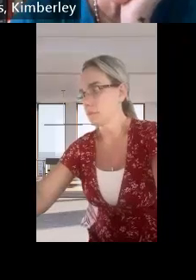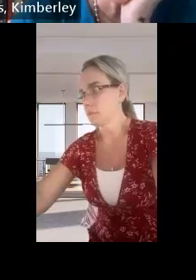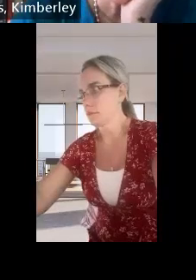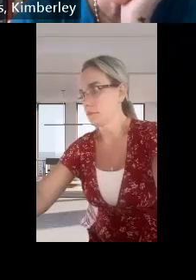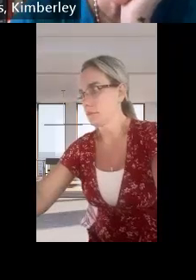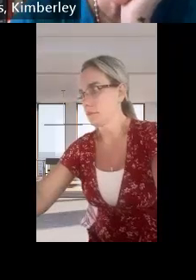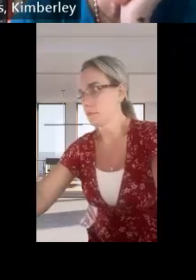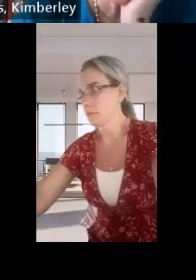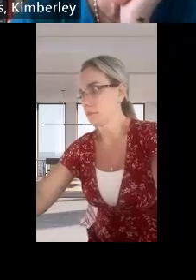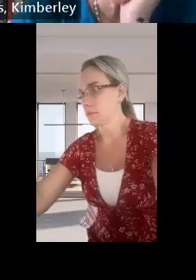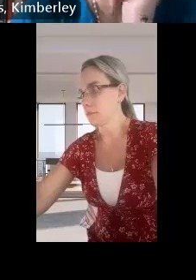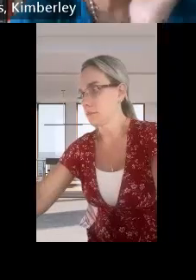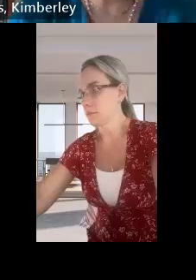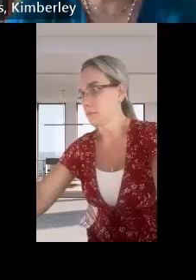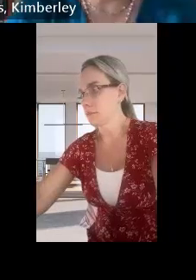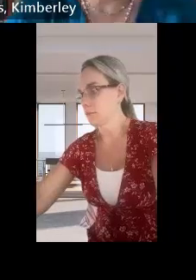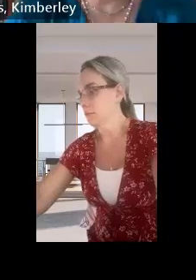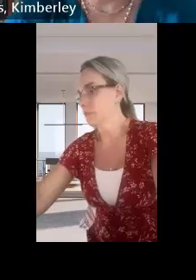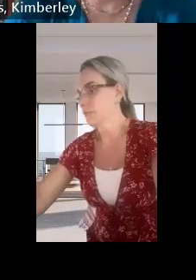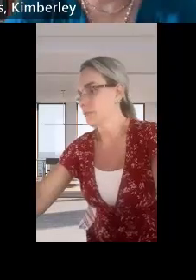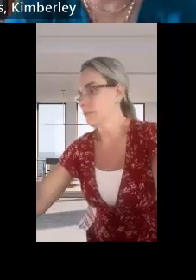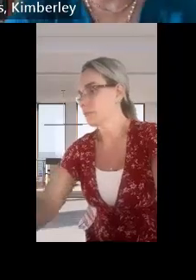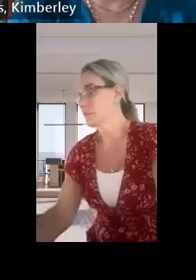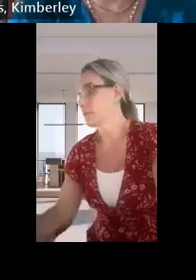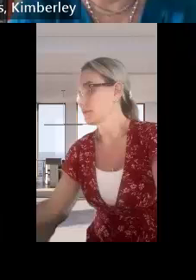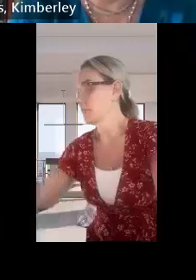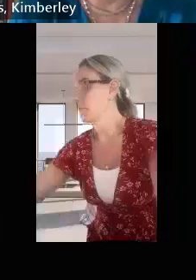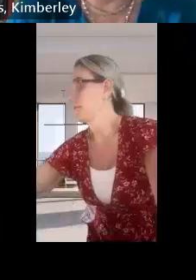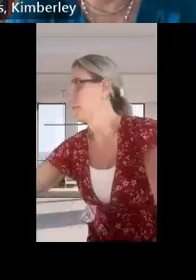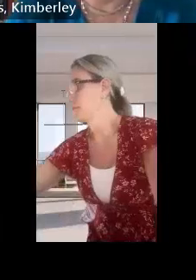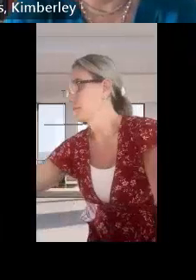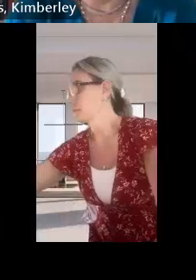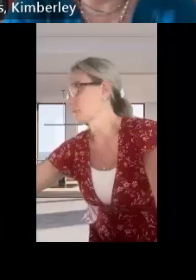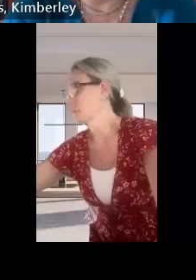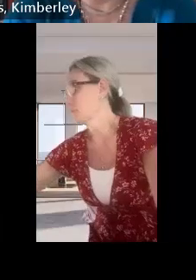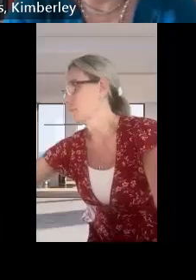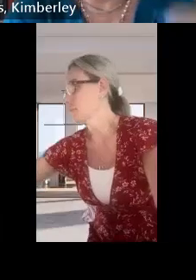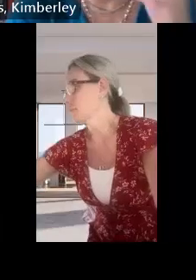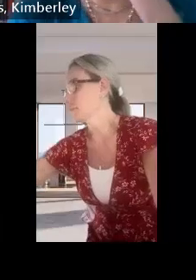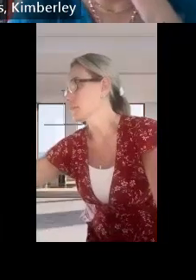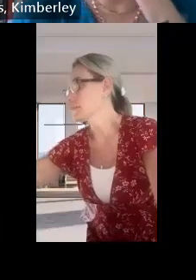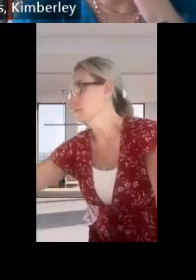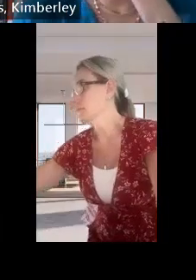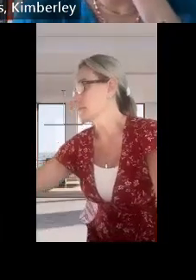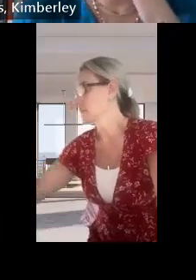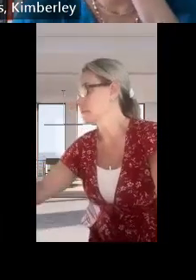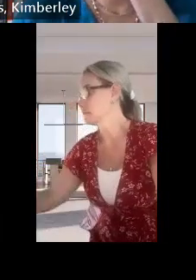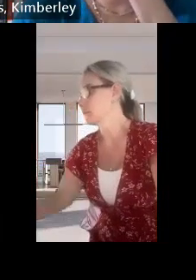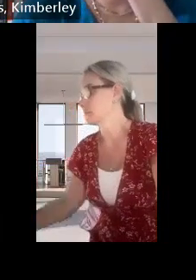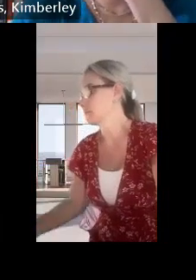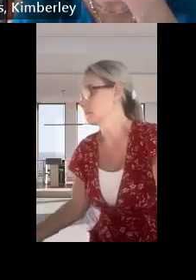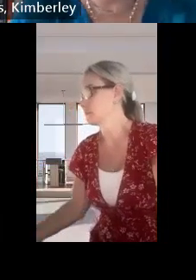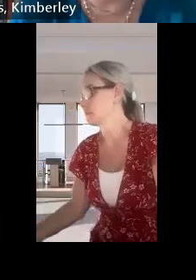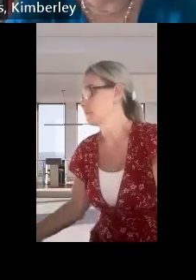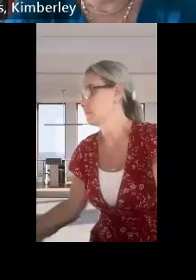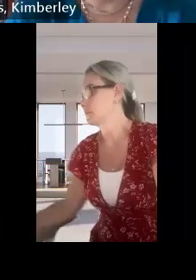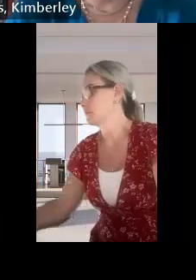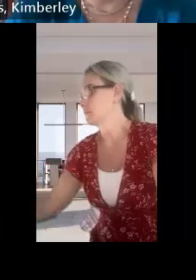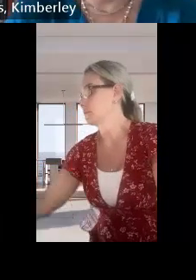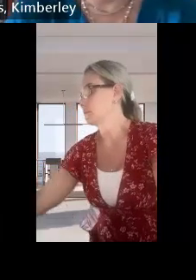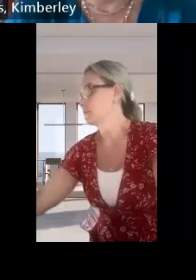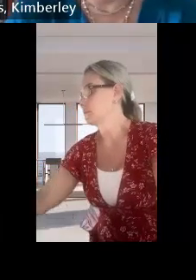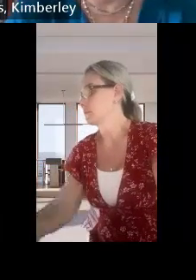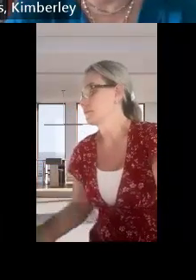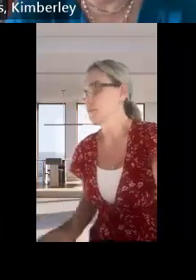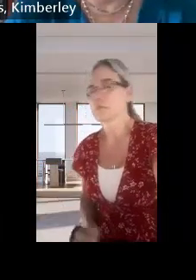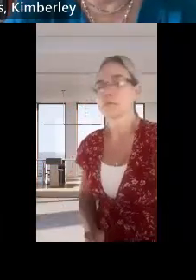measures below are things that the ministry that we need to kind of consider for compliance purposes. So when, you know, if we